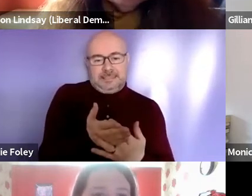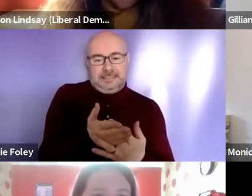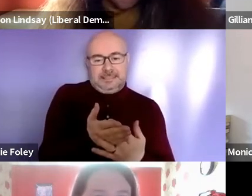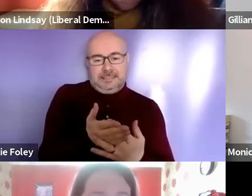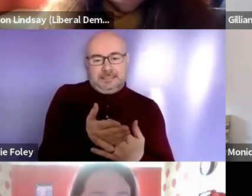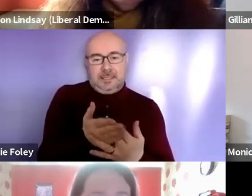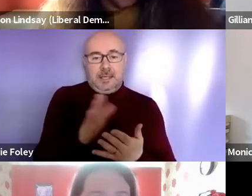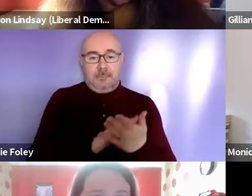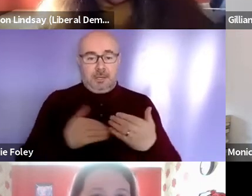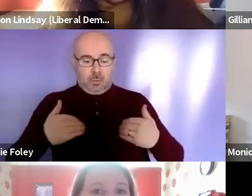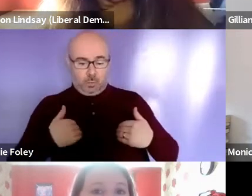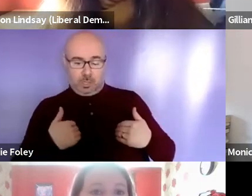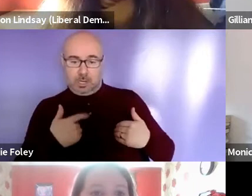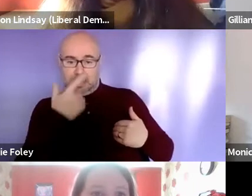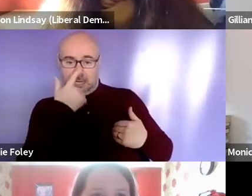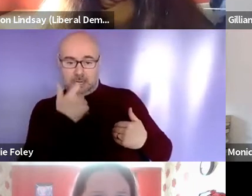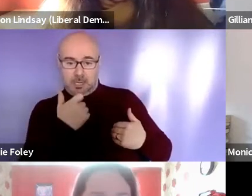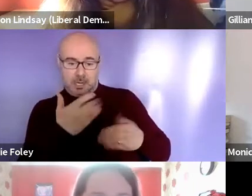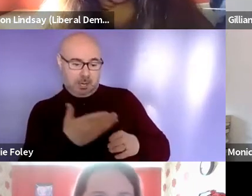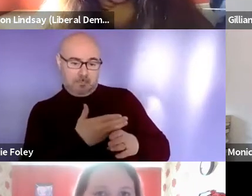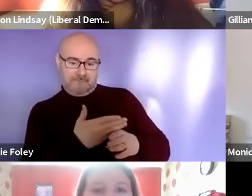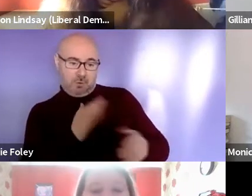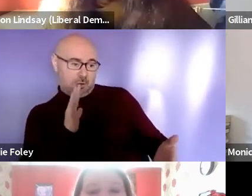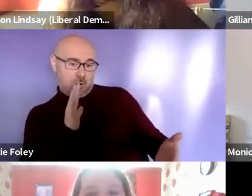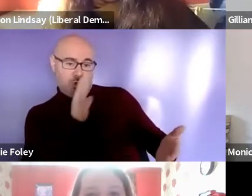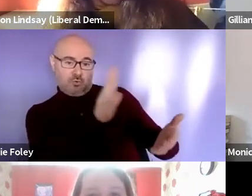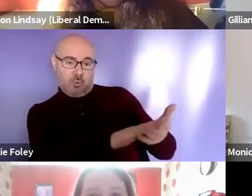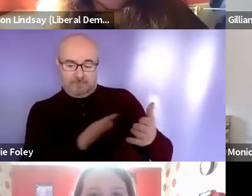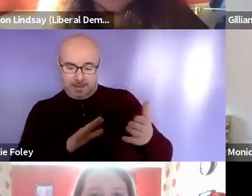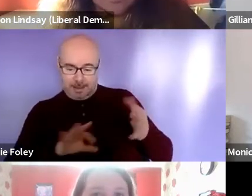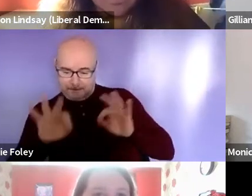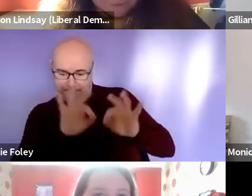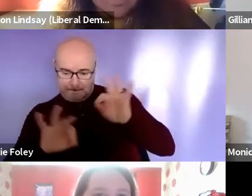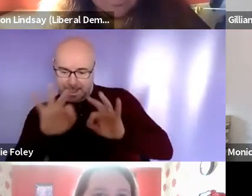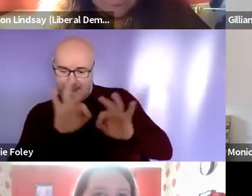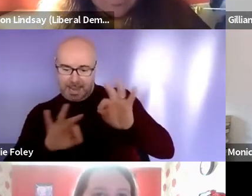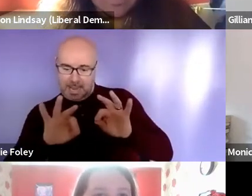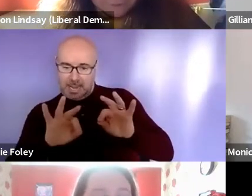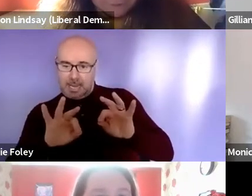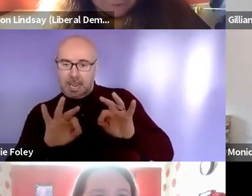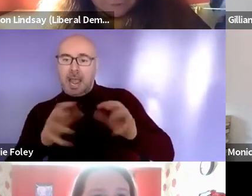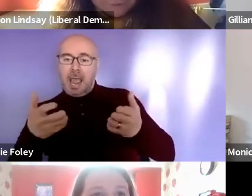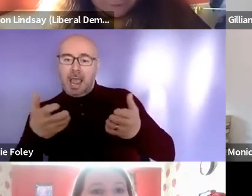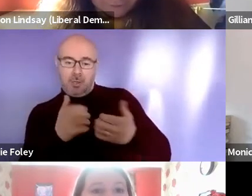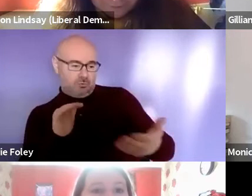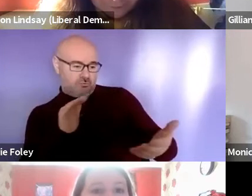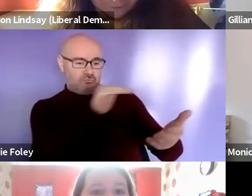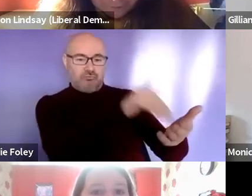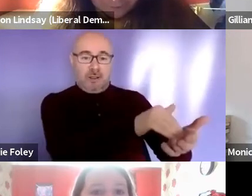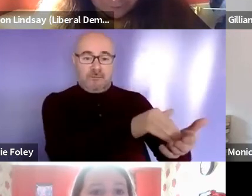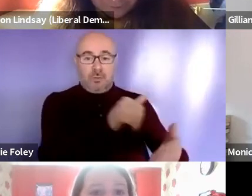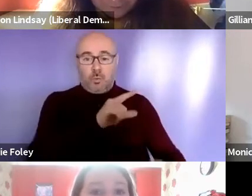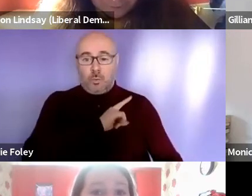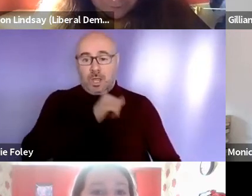how accessible premises are. But I'm not saying that would be job done. You know, we know that many premises are simply not accessible. All they have to do is comply